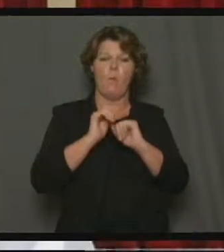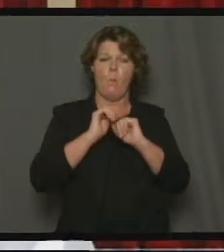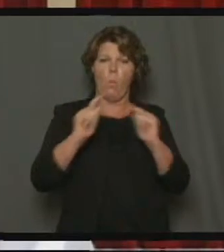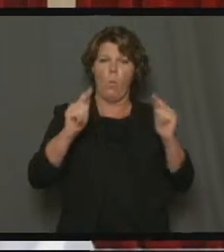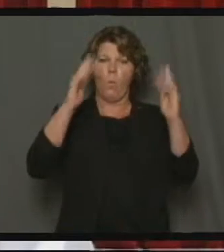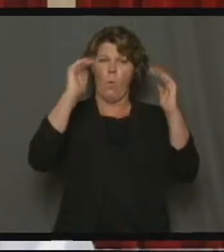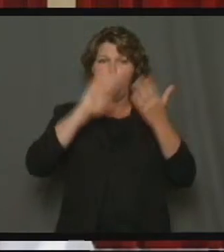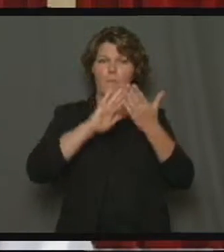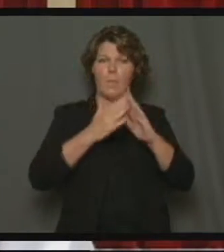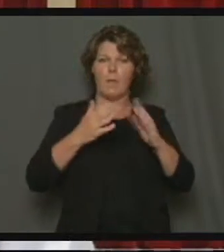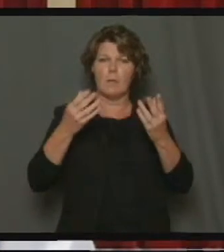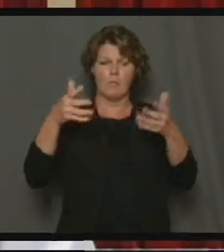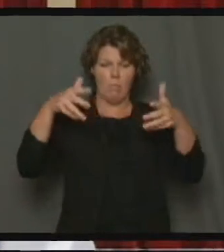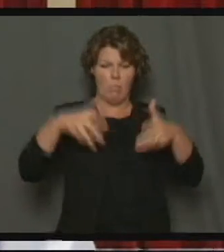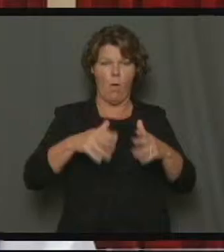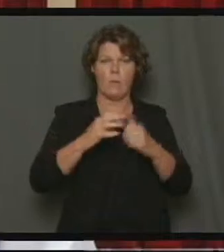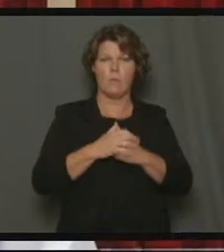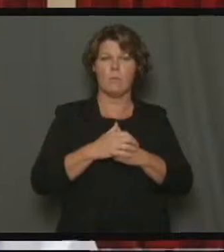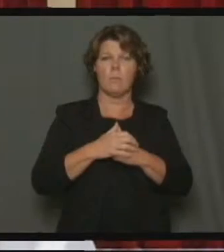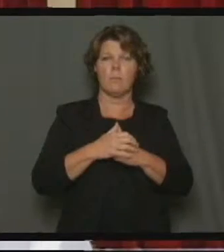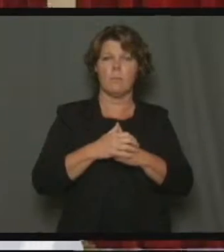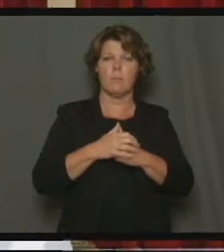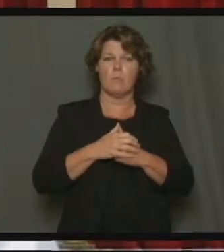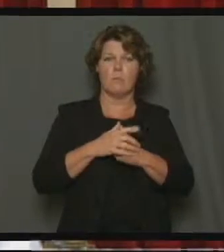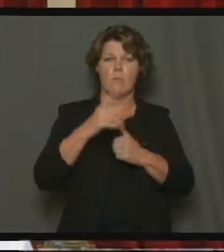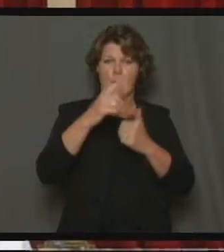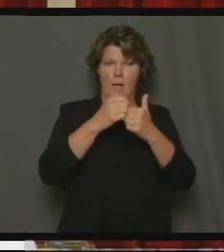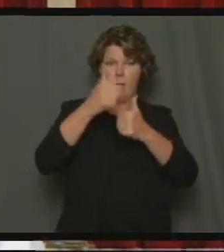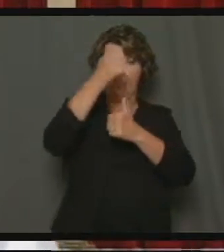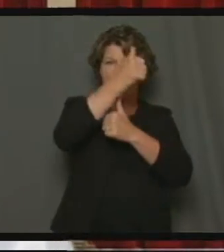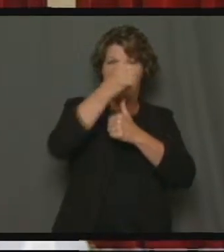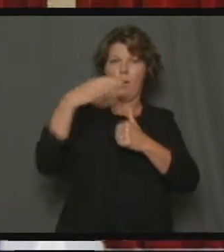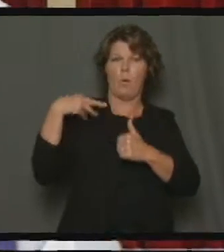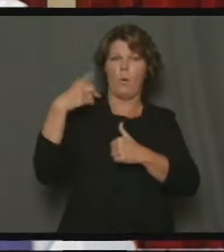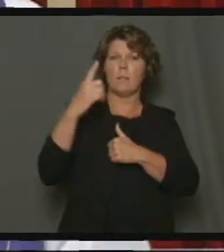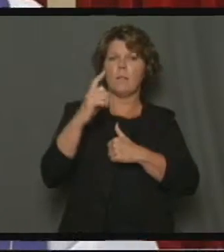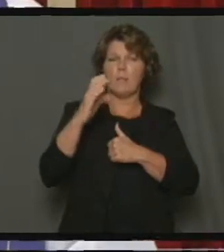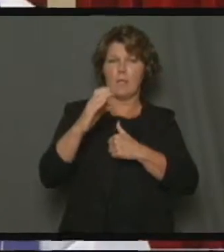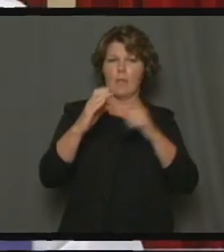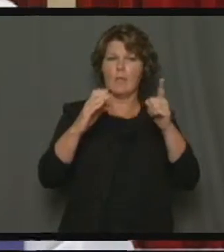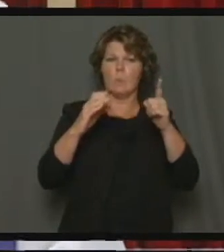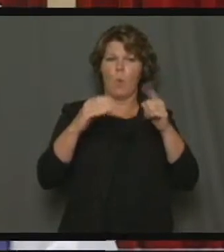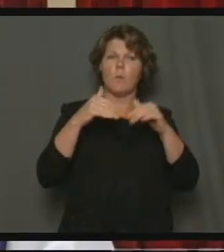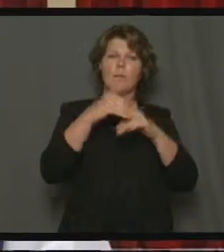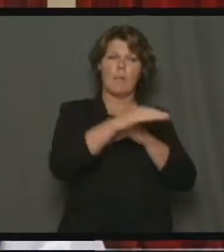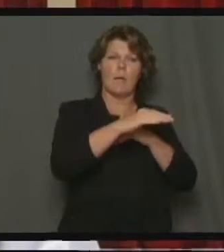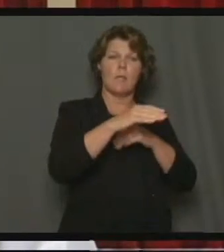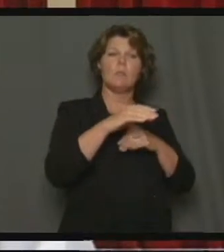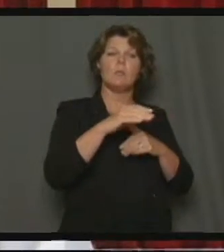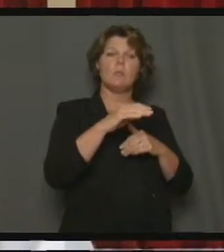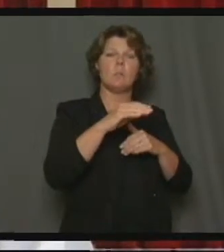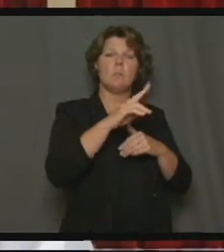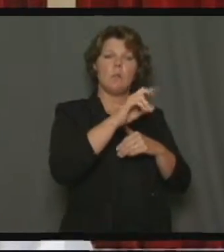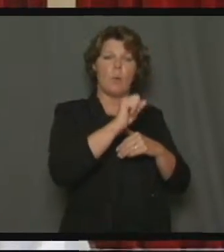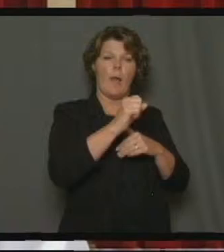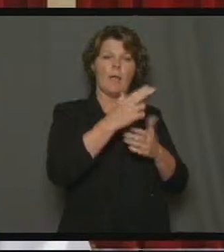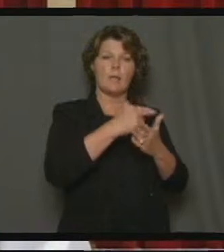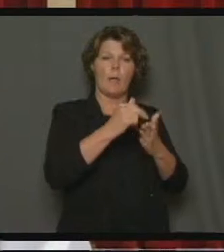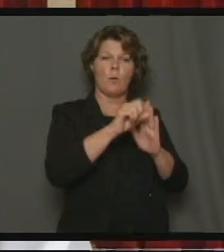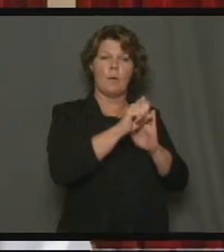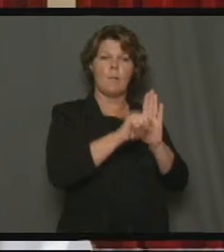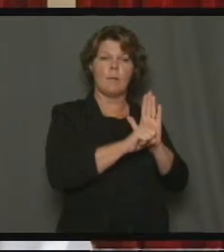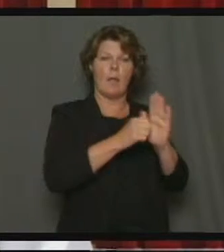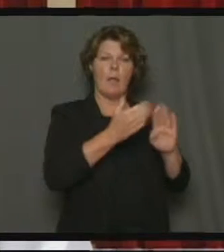hope for peace was now lost. The ambassador was to deliver the message to the U.S. Secretary of State shortly before the